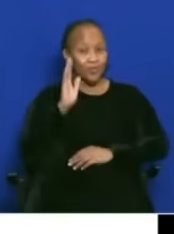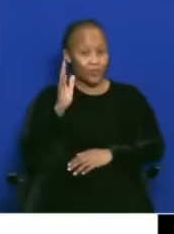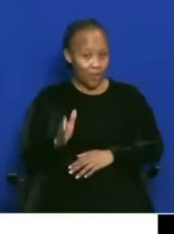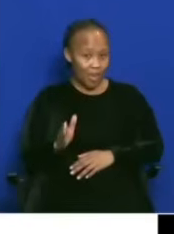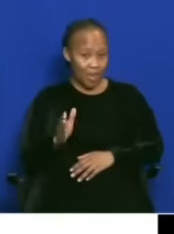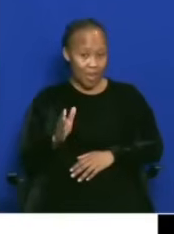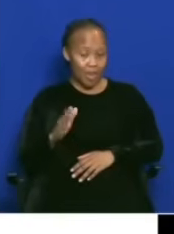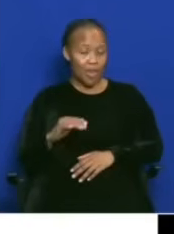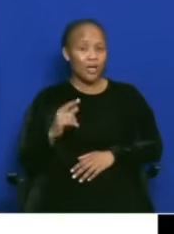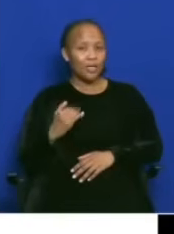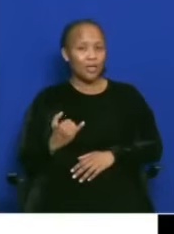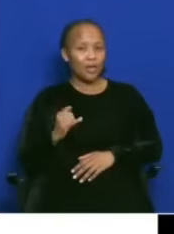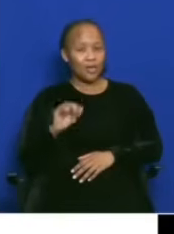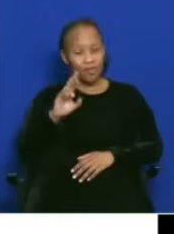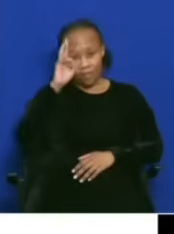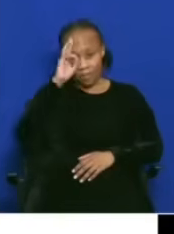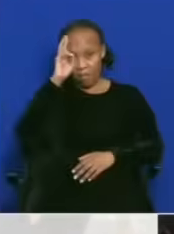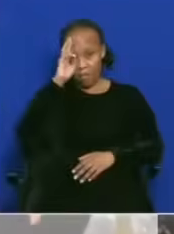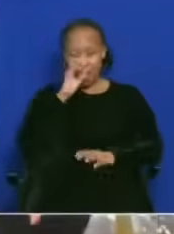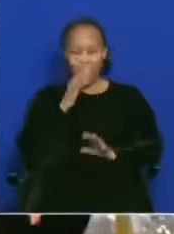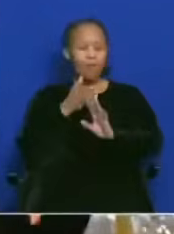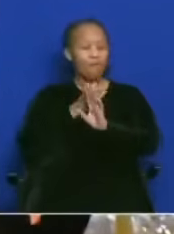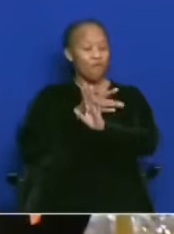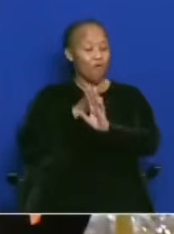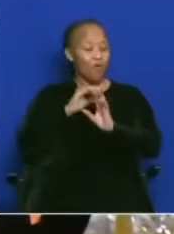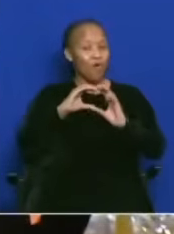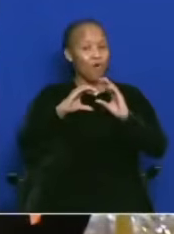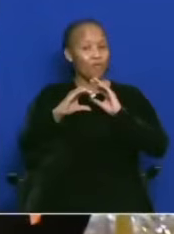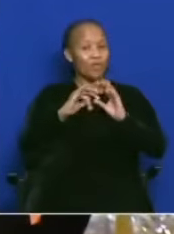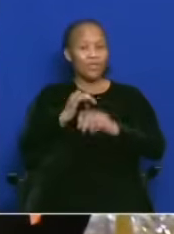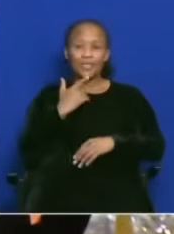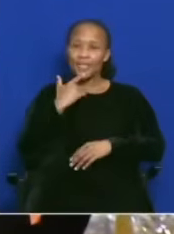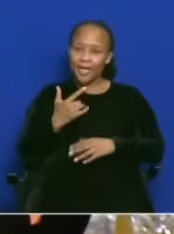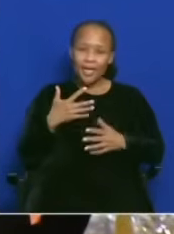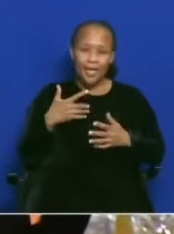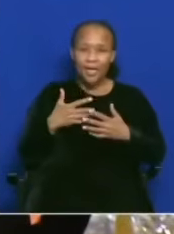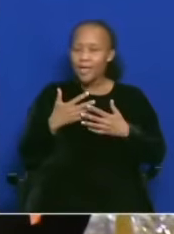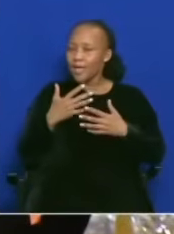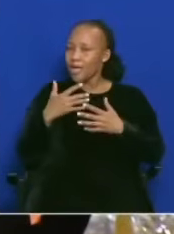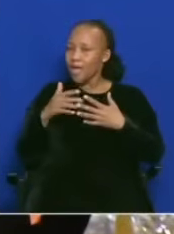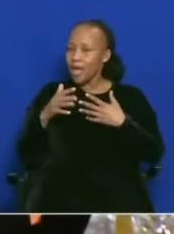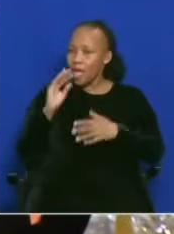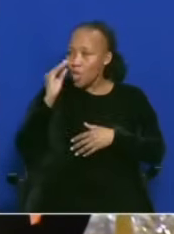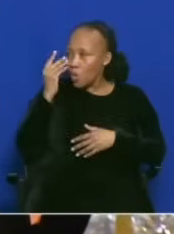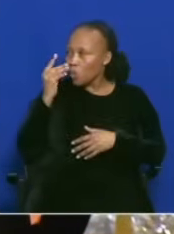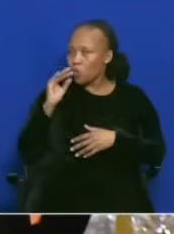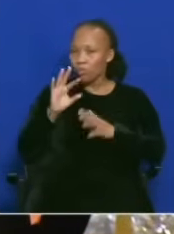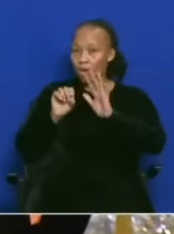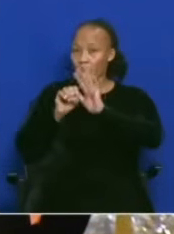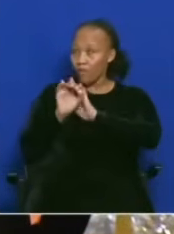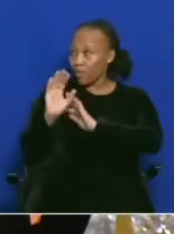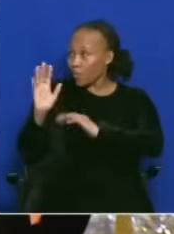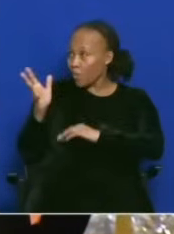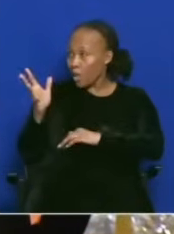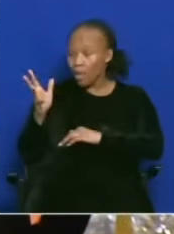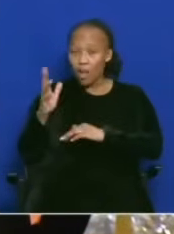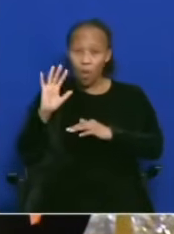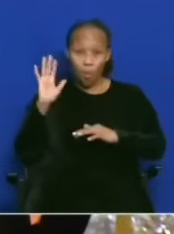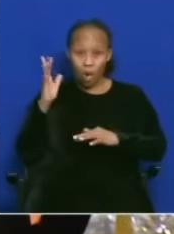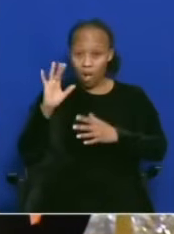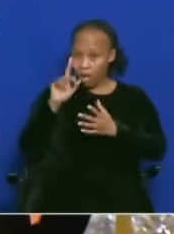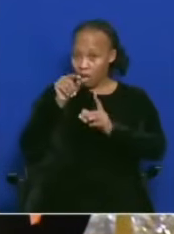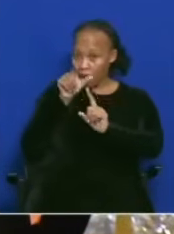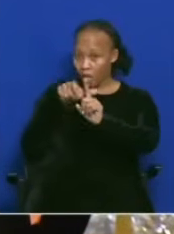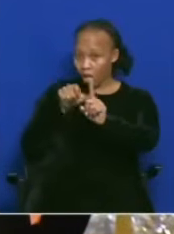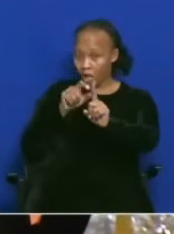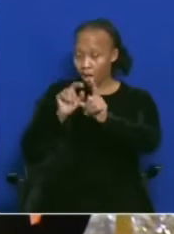the earlier conversation was, any news when it'll be advertised, he should let us know, and General Khan says,